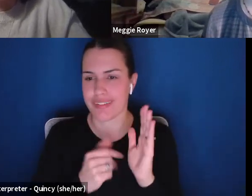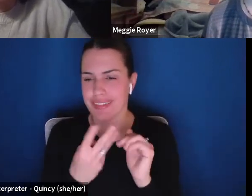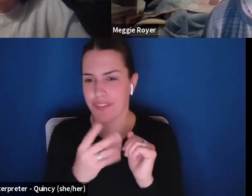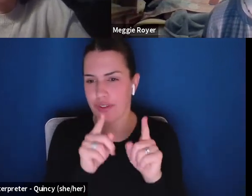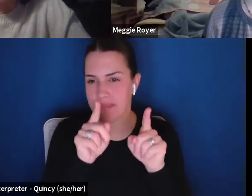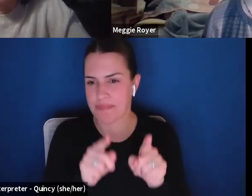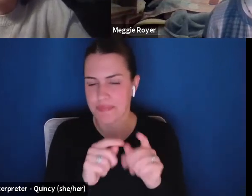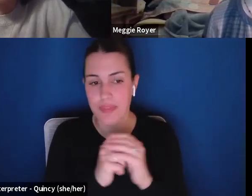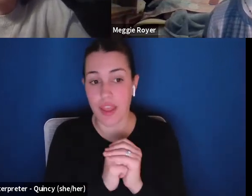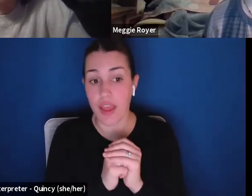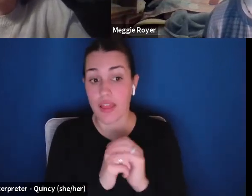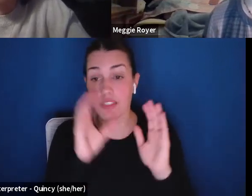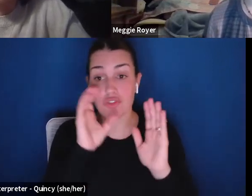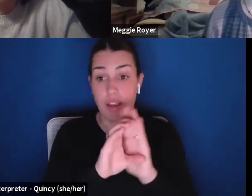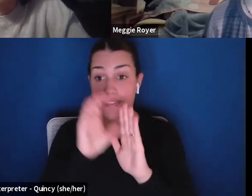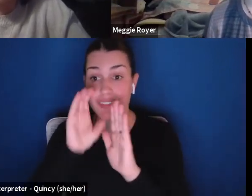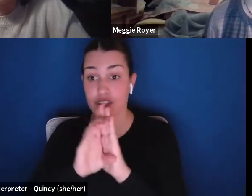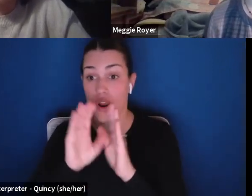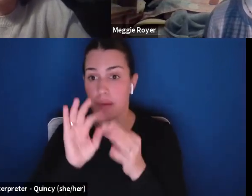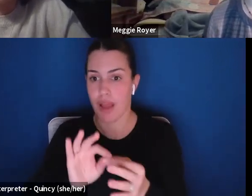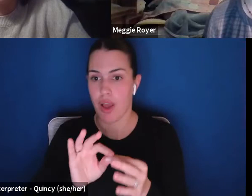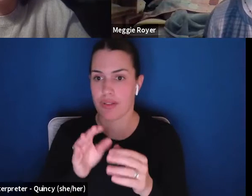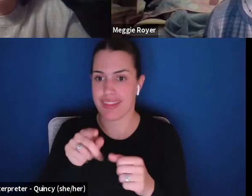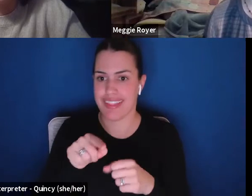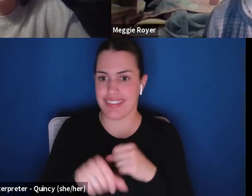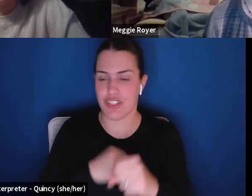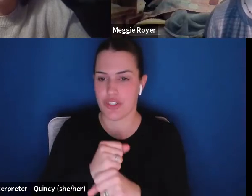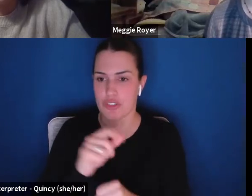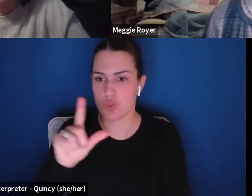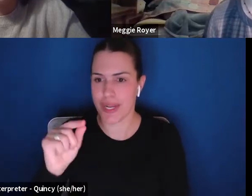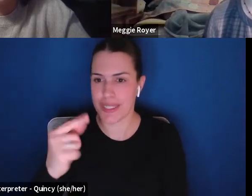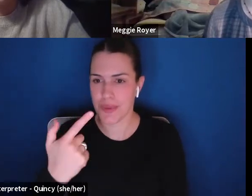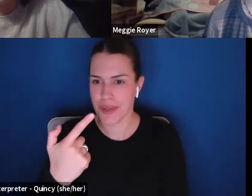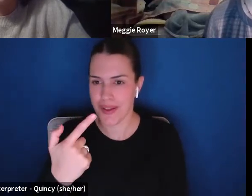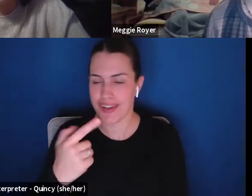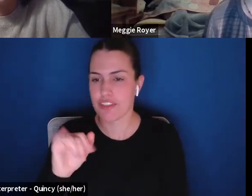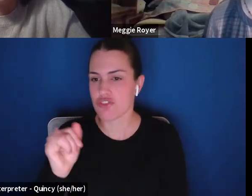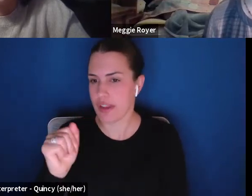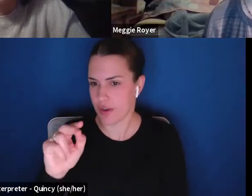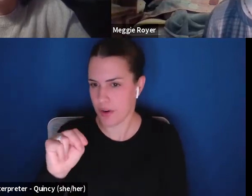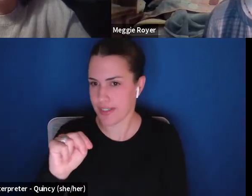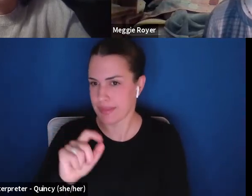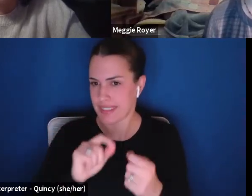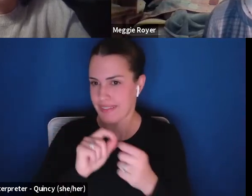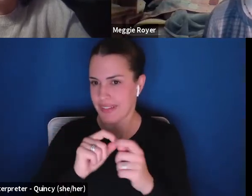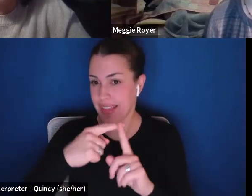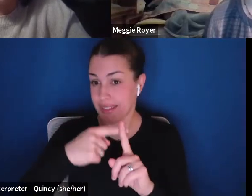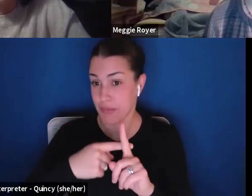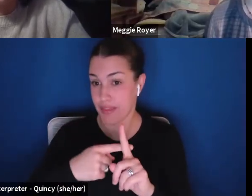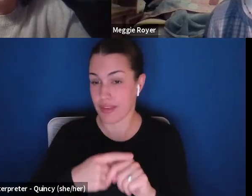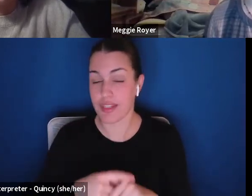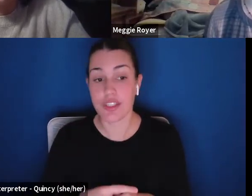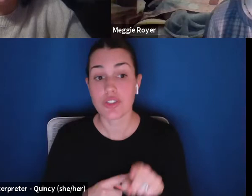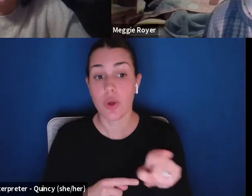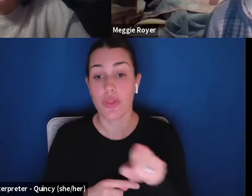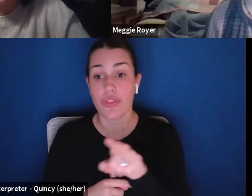graphics that are about 2021 and approaching 2021 in January. And I think these intentions or